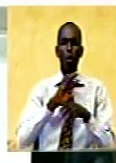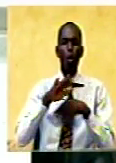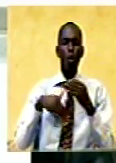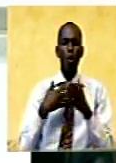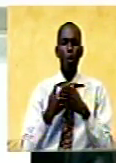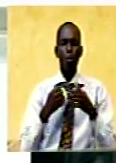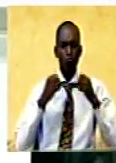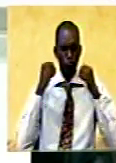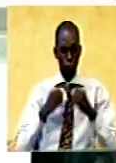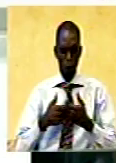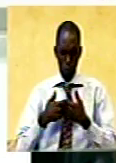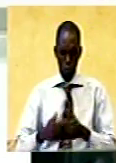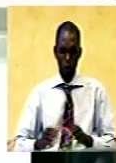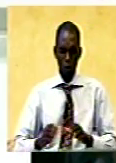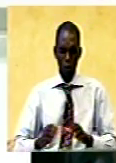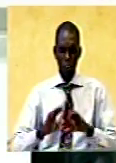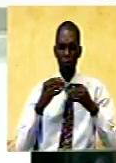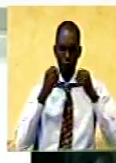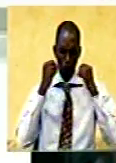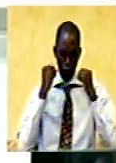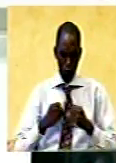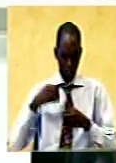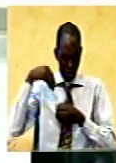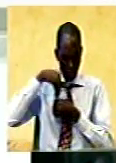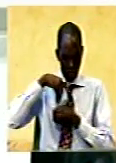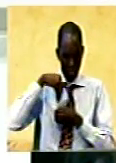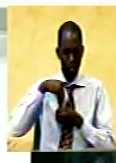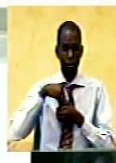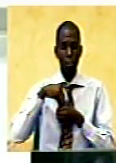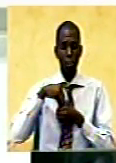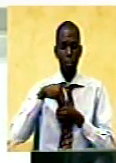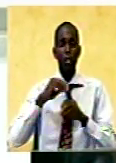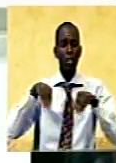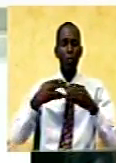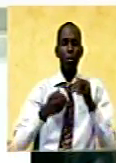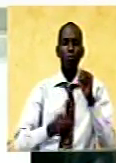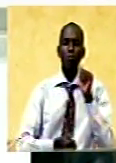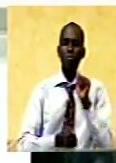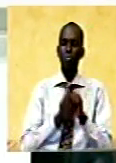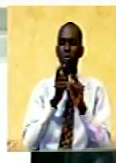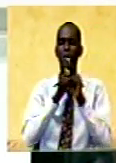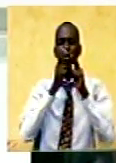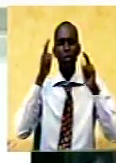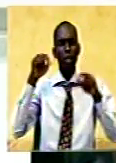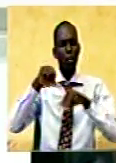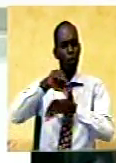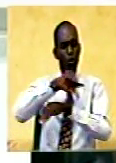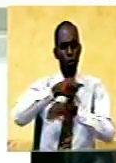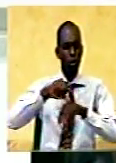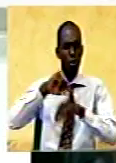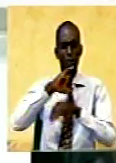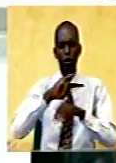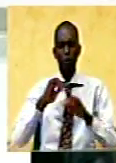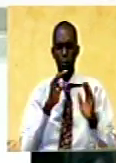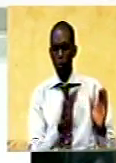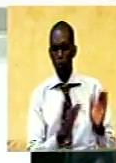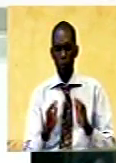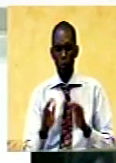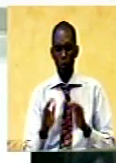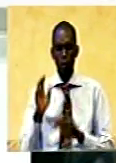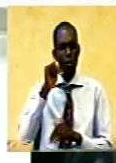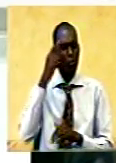all the virtue he has expended. Strengthen him in inner man. Get him greater